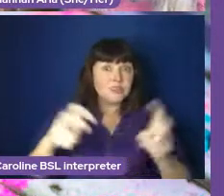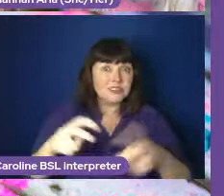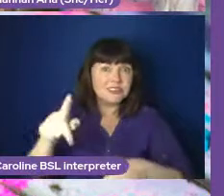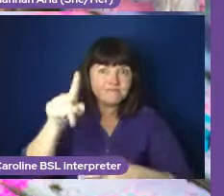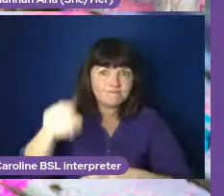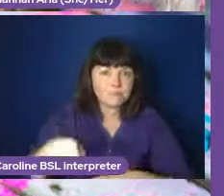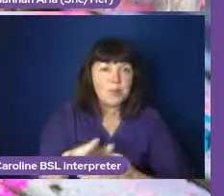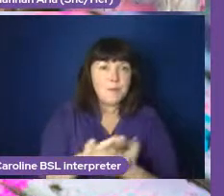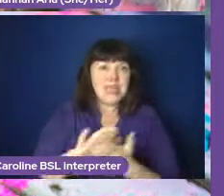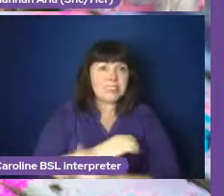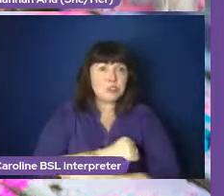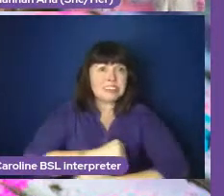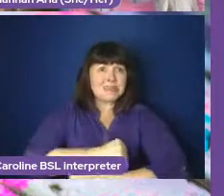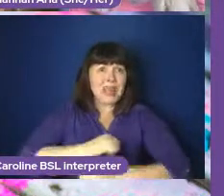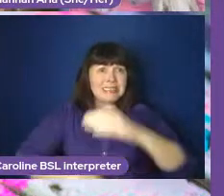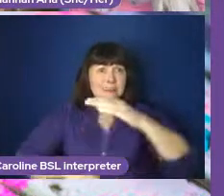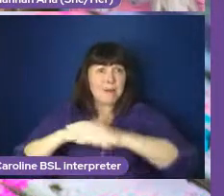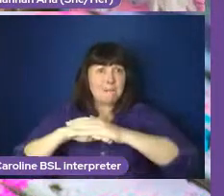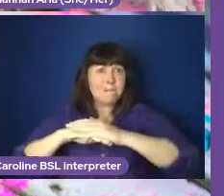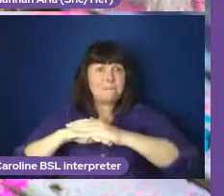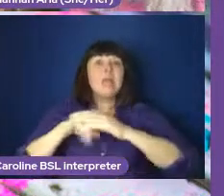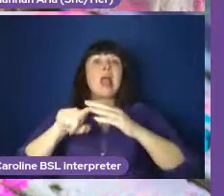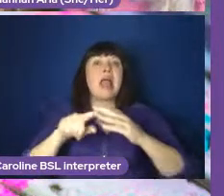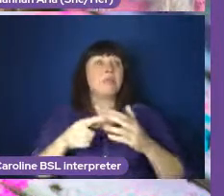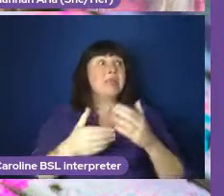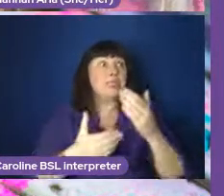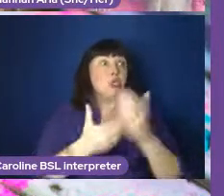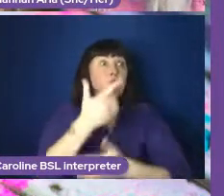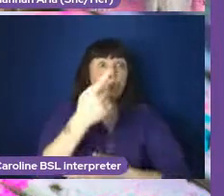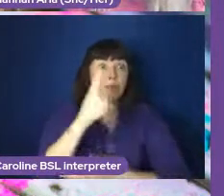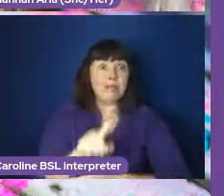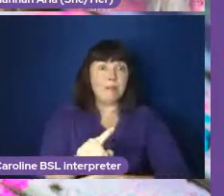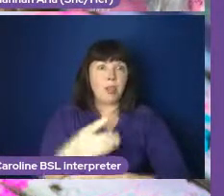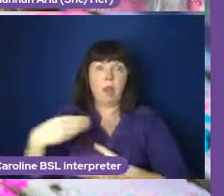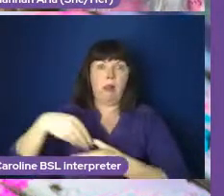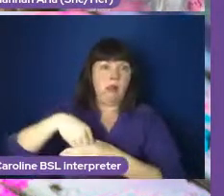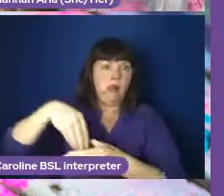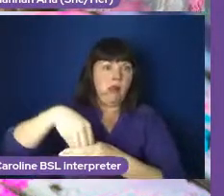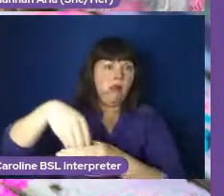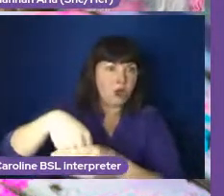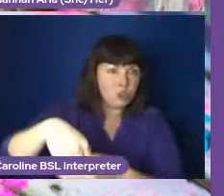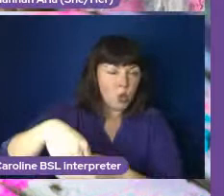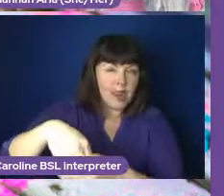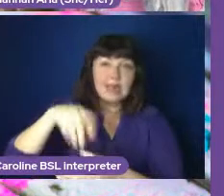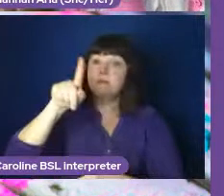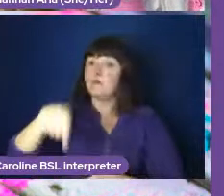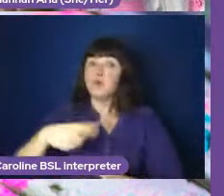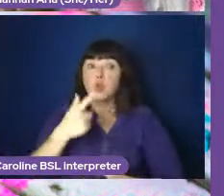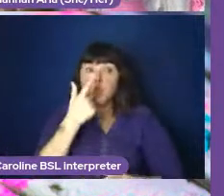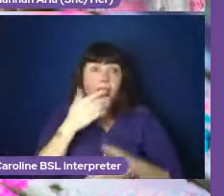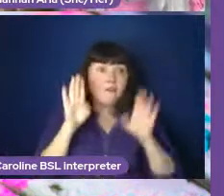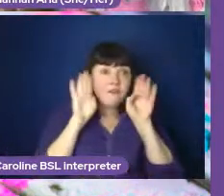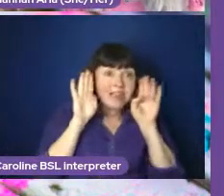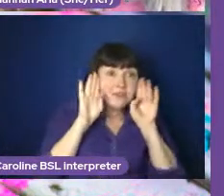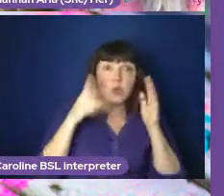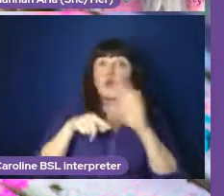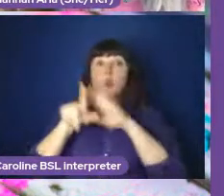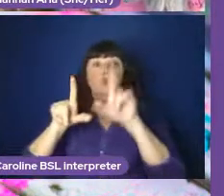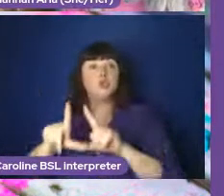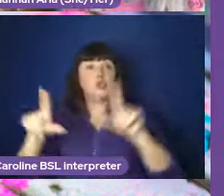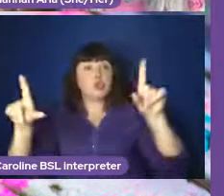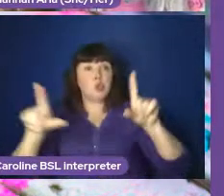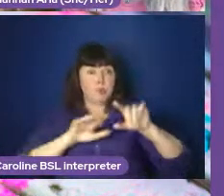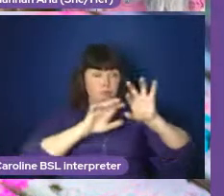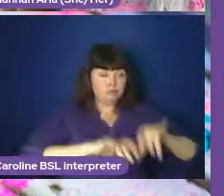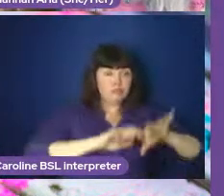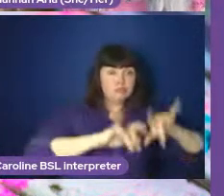room for the other people to then join, if that's okay. And you'll be able to do all your typing on the chat box and the whole world